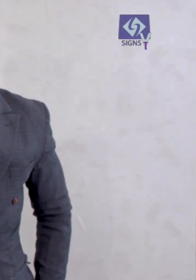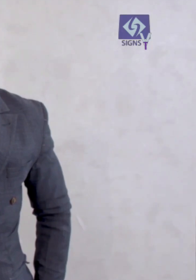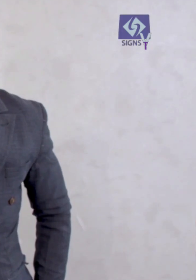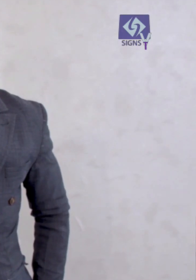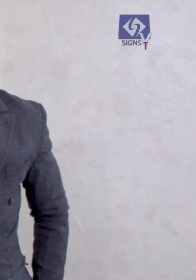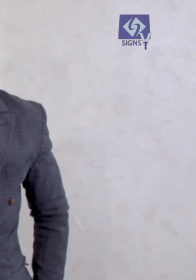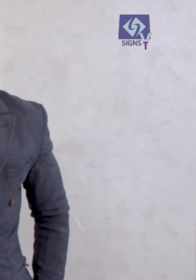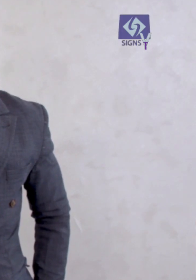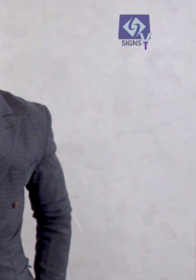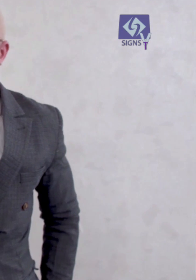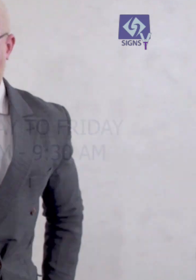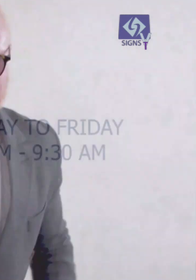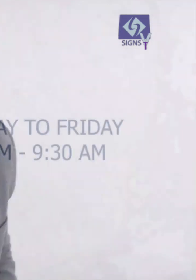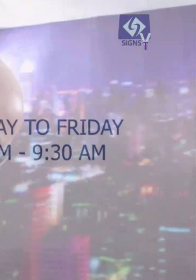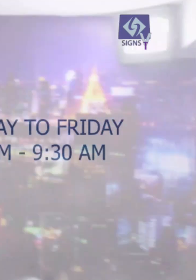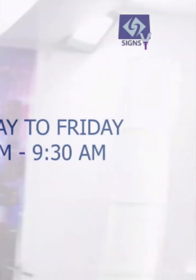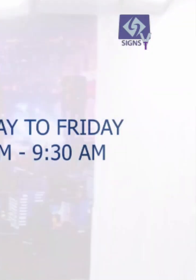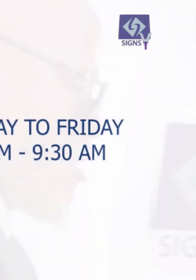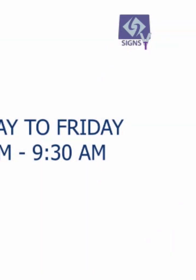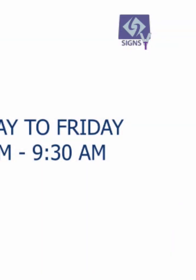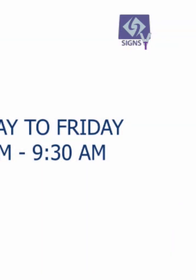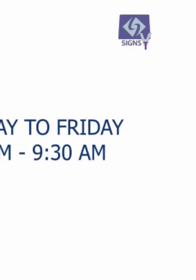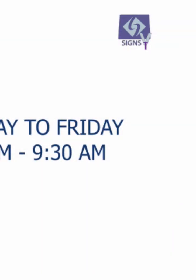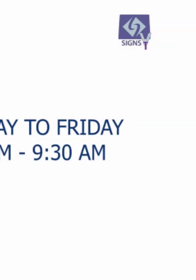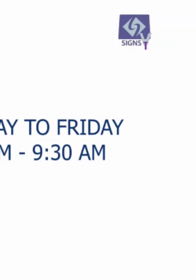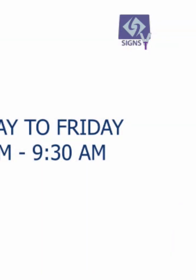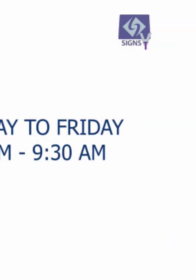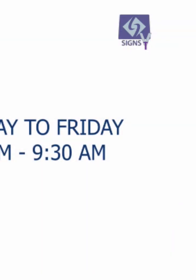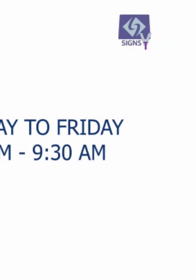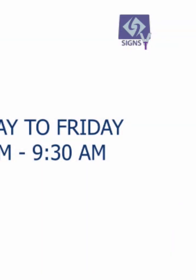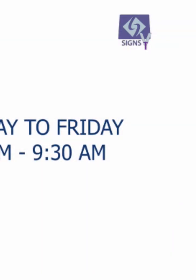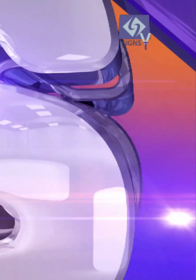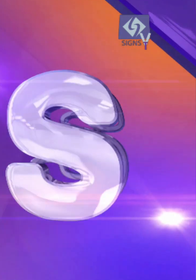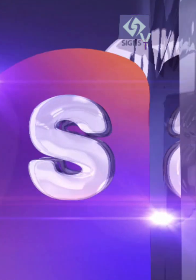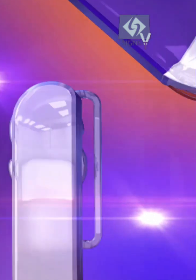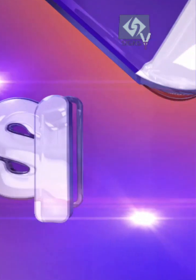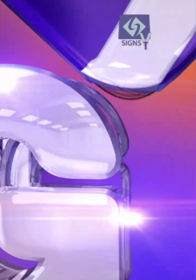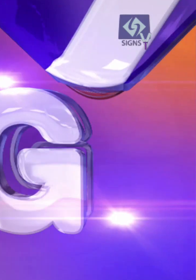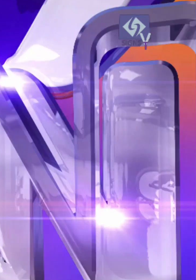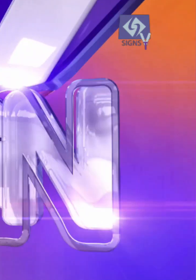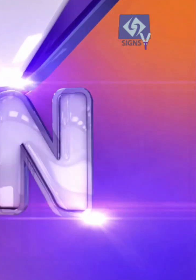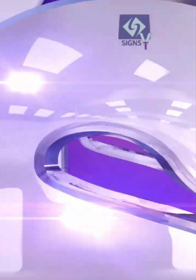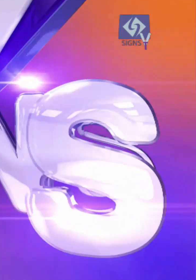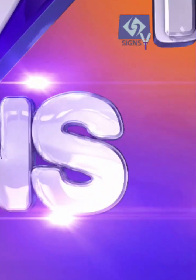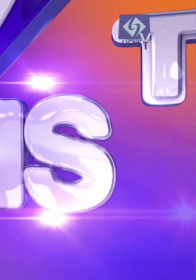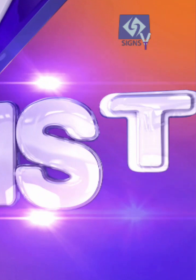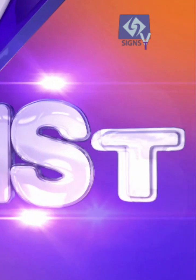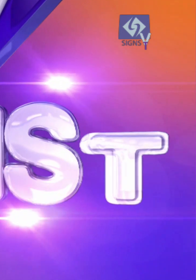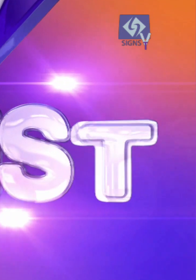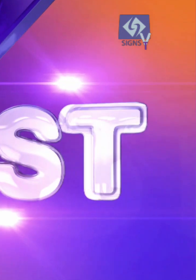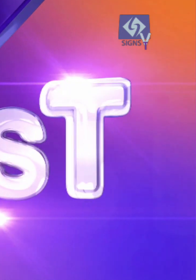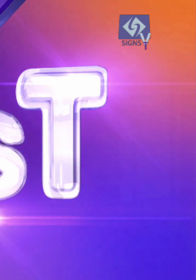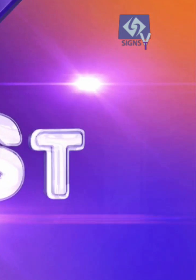Welcome to an all-new exciting look of the Science Breakfast Show.